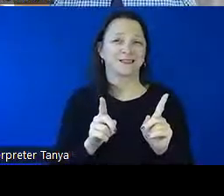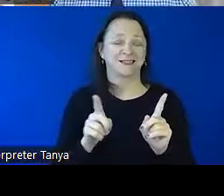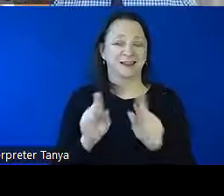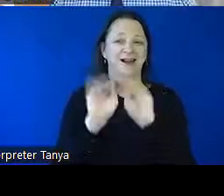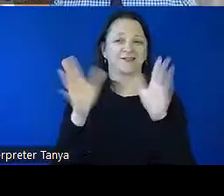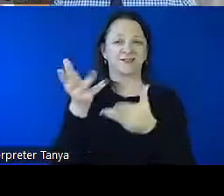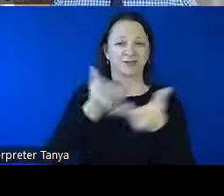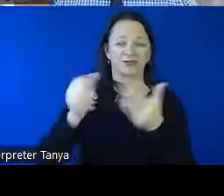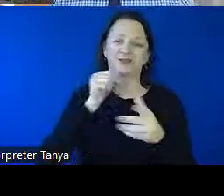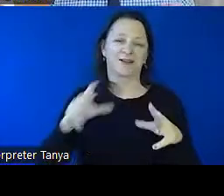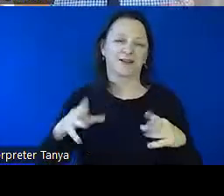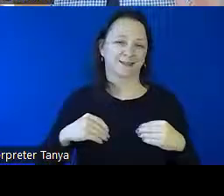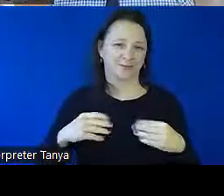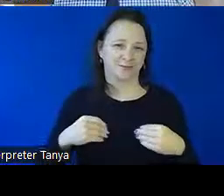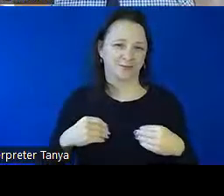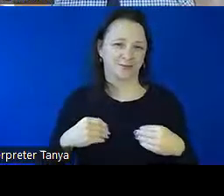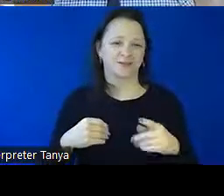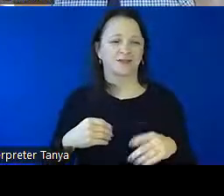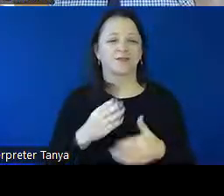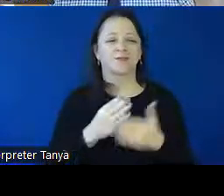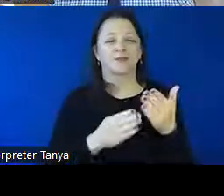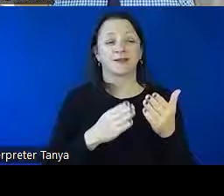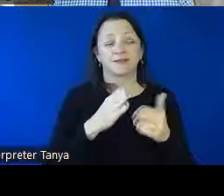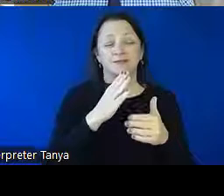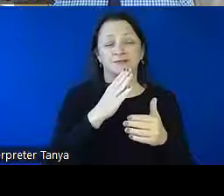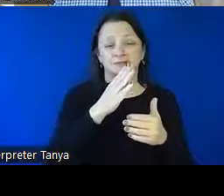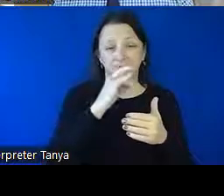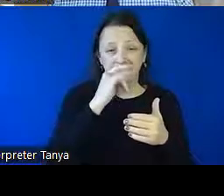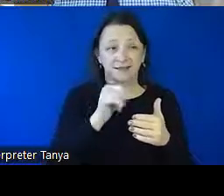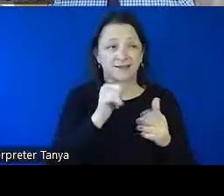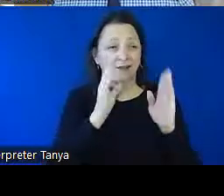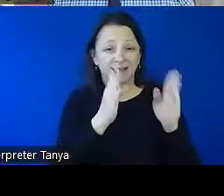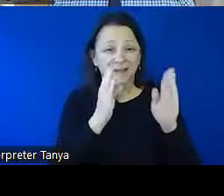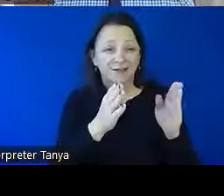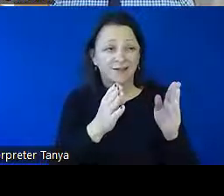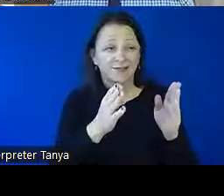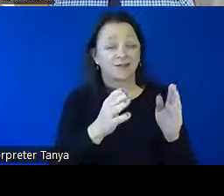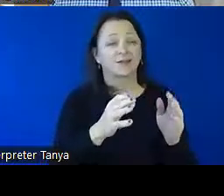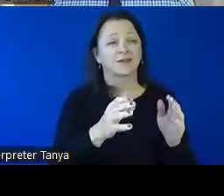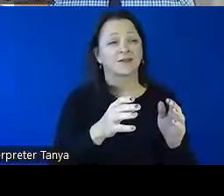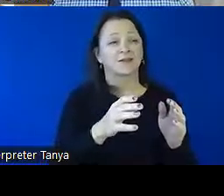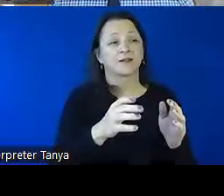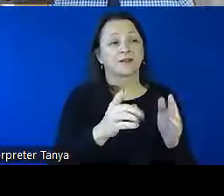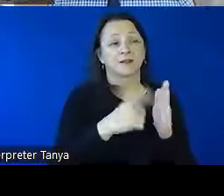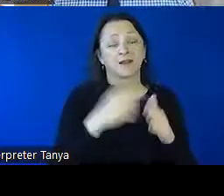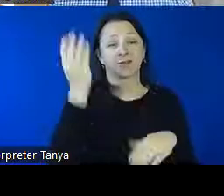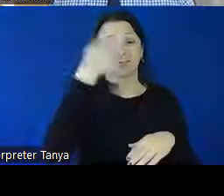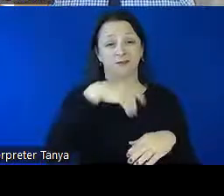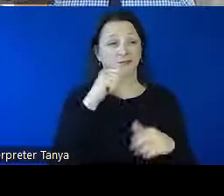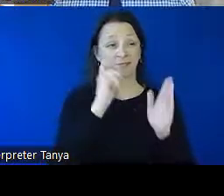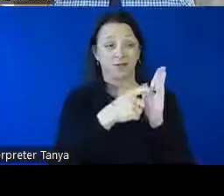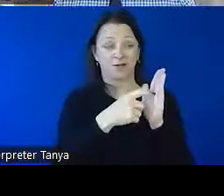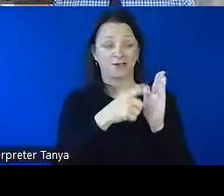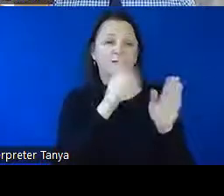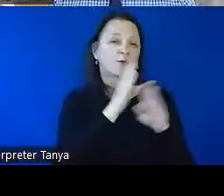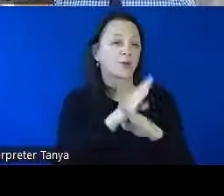socially unacceptable. Whereas our kids who might be more inattentive in symptoms might get overlooked. They're quiet. Maybe they're withdrawn.